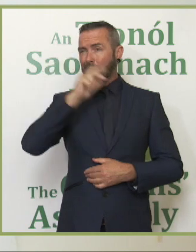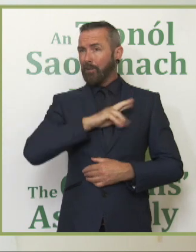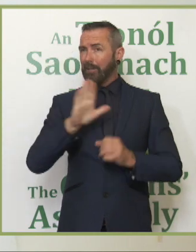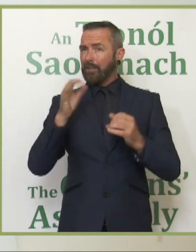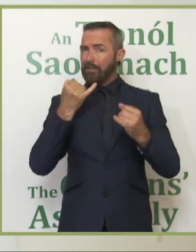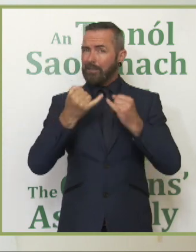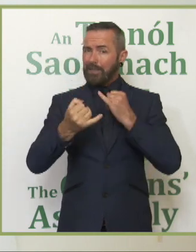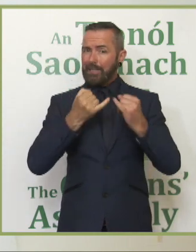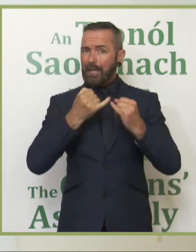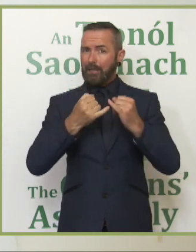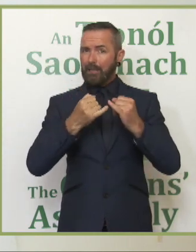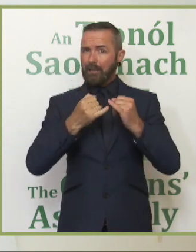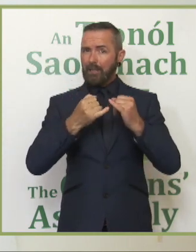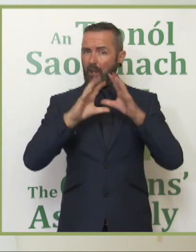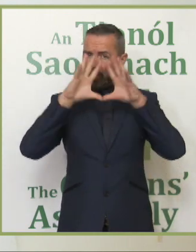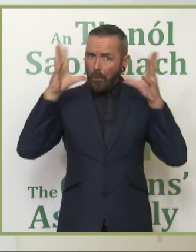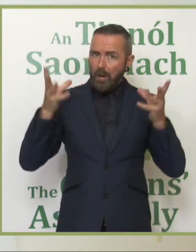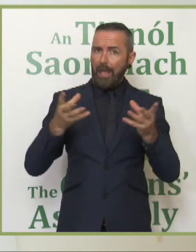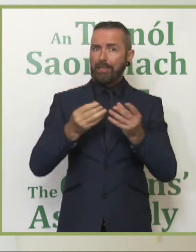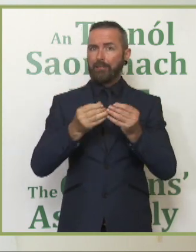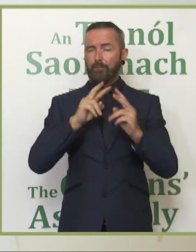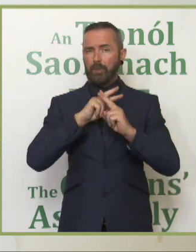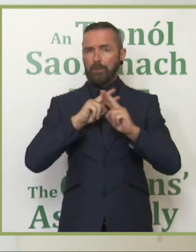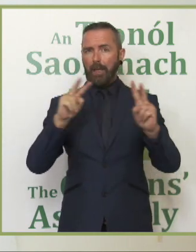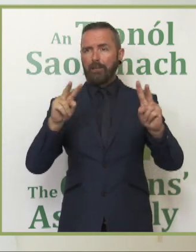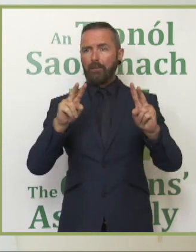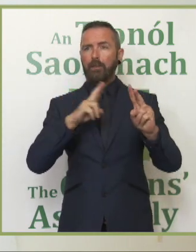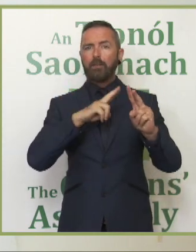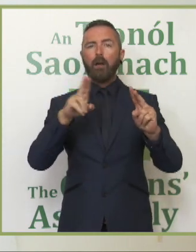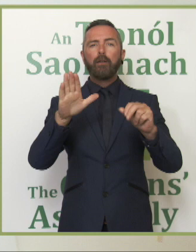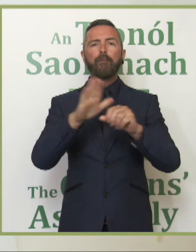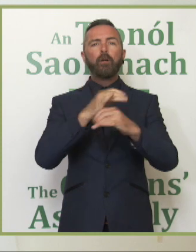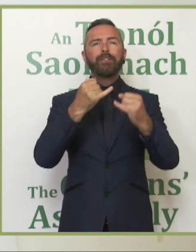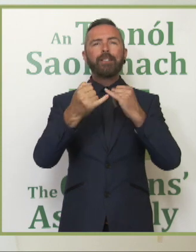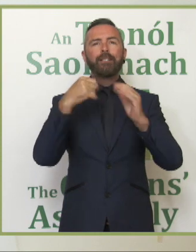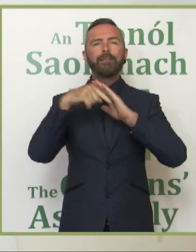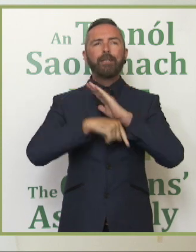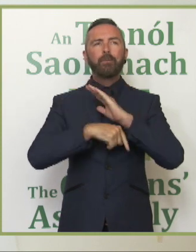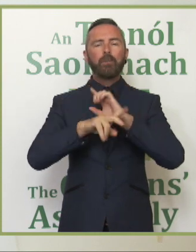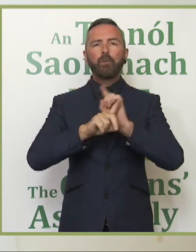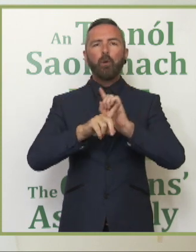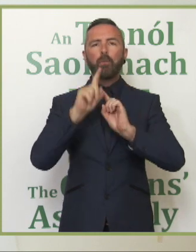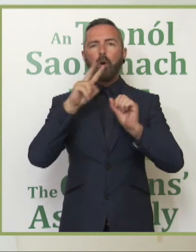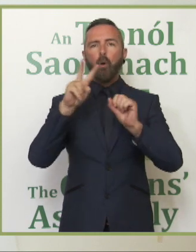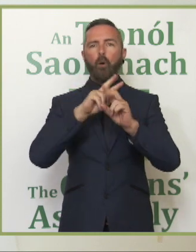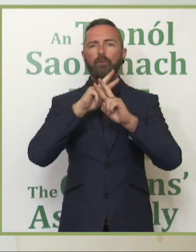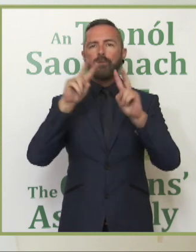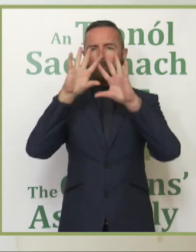comprehensive overview, is what I'd describe it as, not a detailed, in-depth, but quite a comprehensive